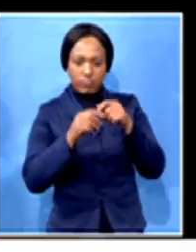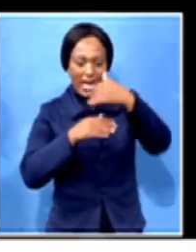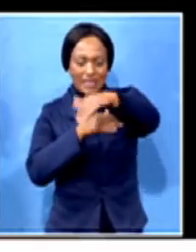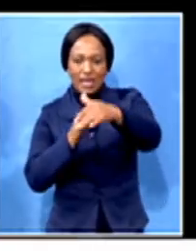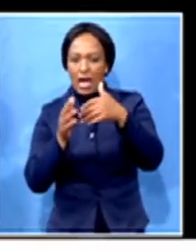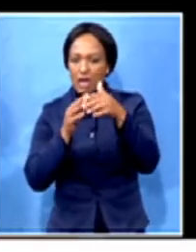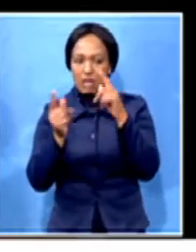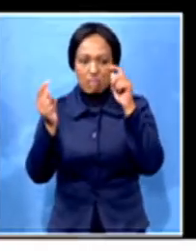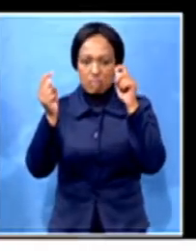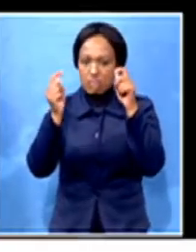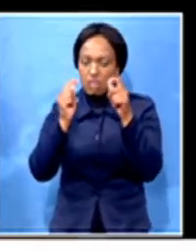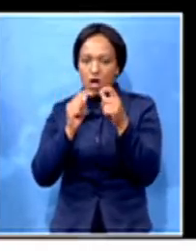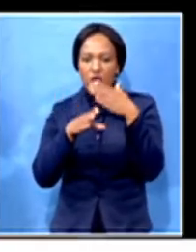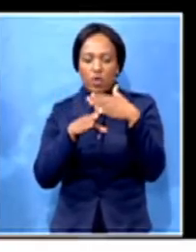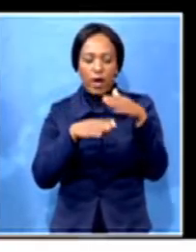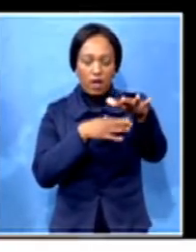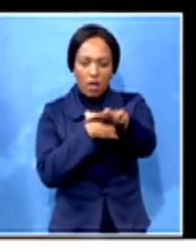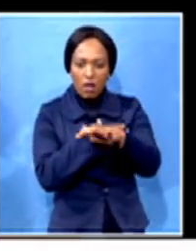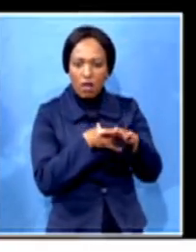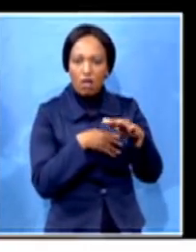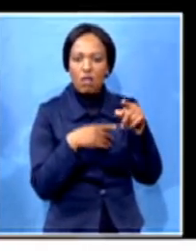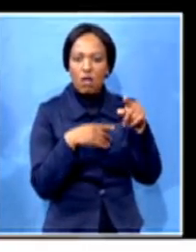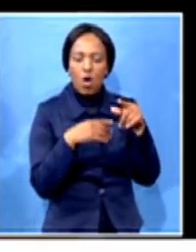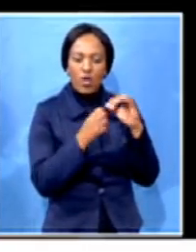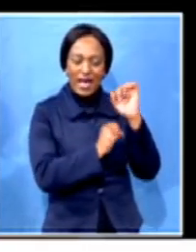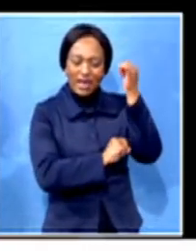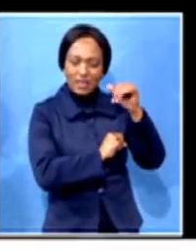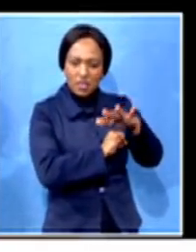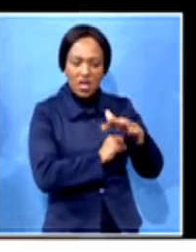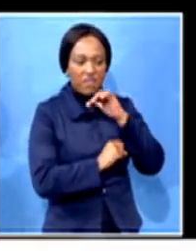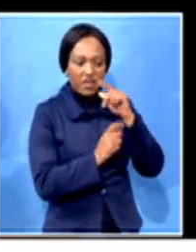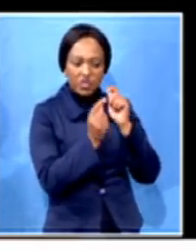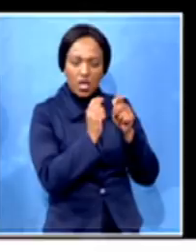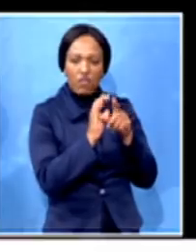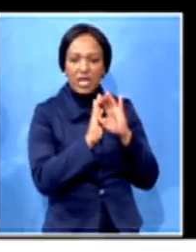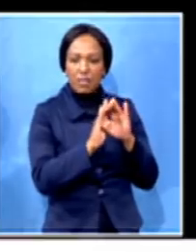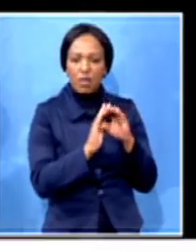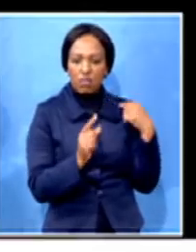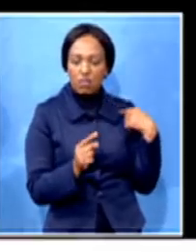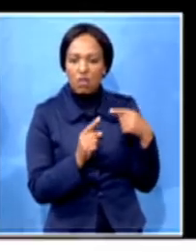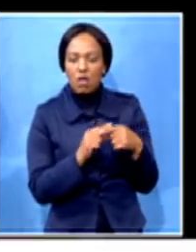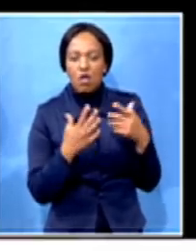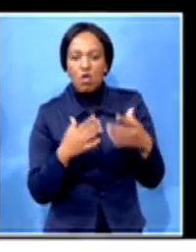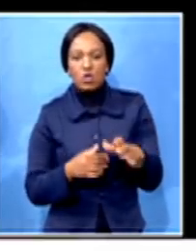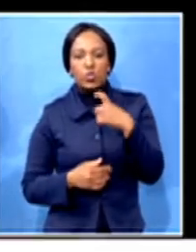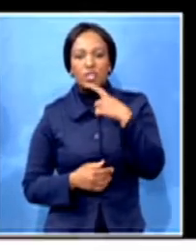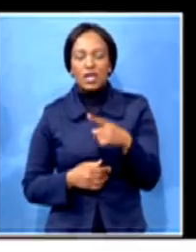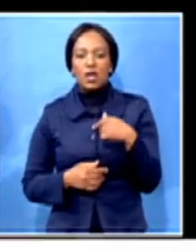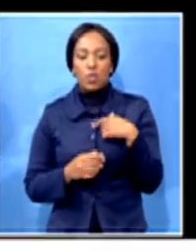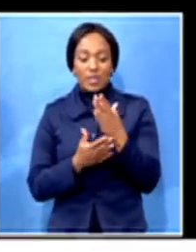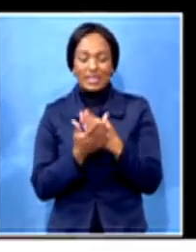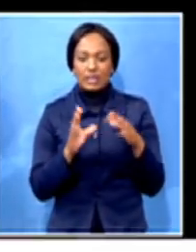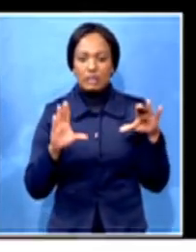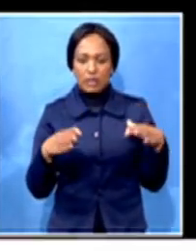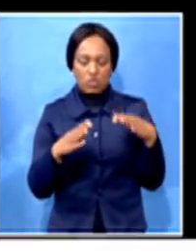might affect a particular sector or a particular industry. So, for example, they speak a lot about tourism to say this is the one sector that we need to